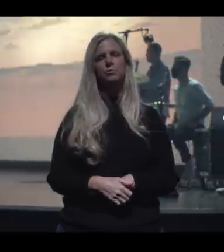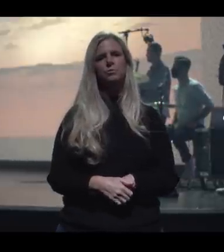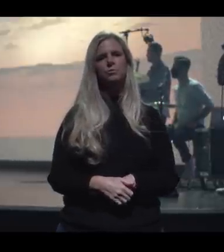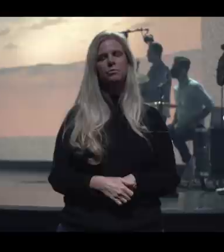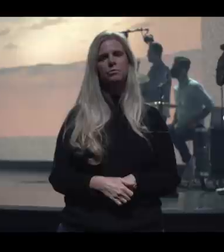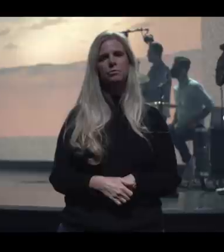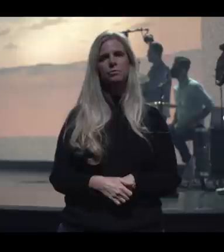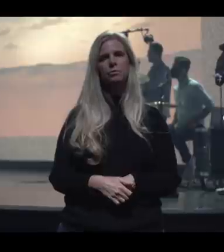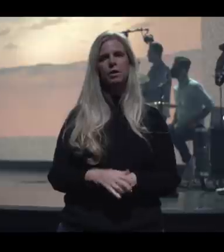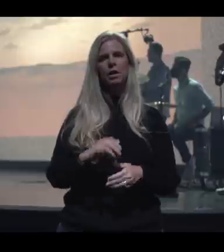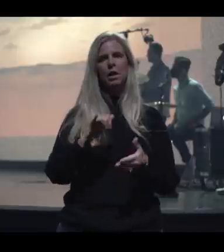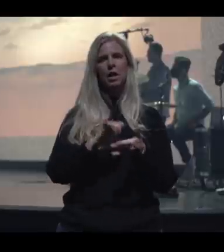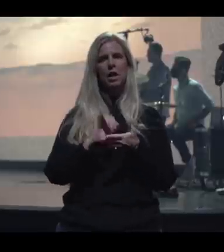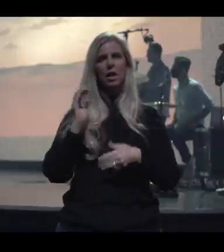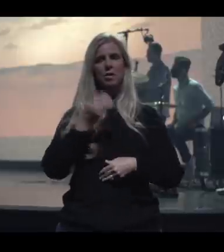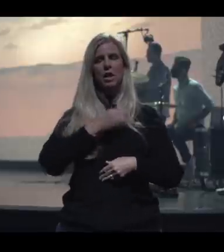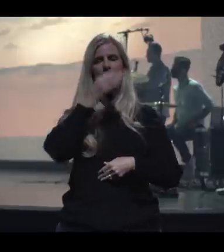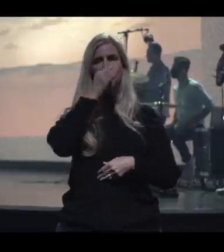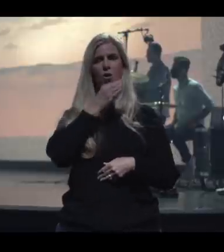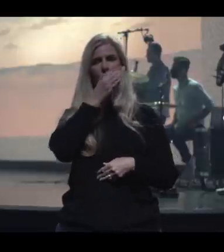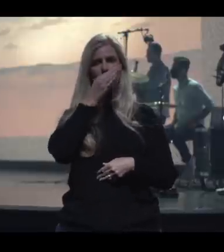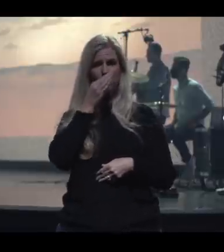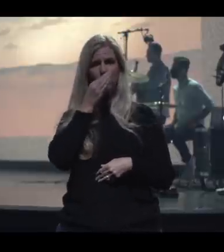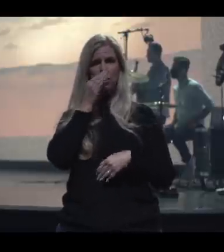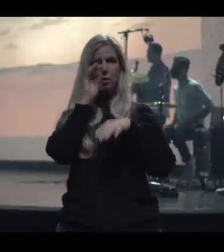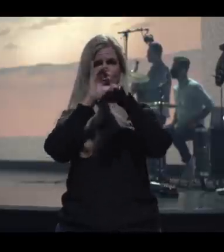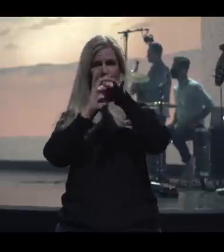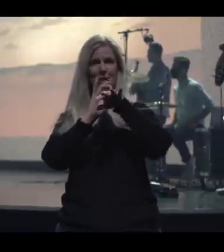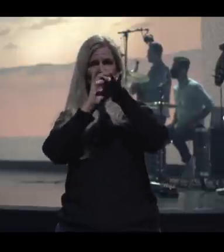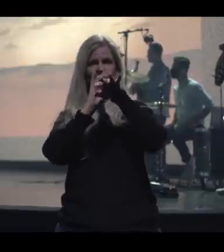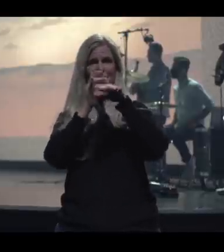So that was our communion meditation. Now for the sermon.